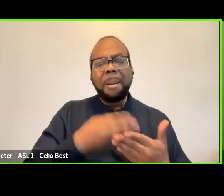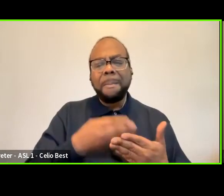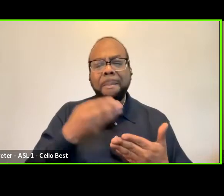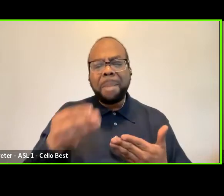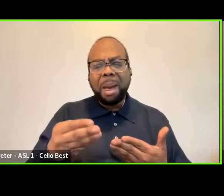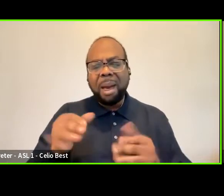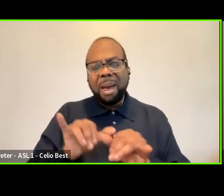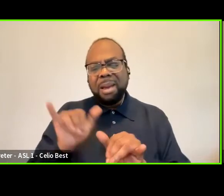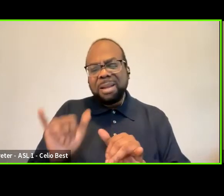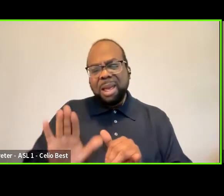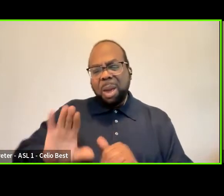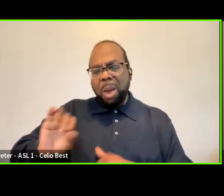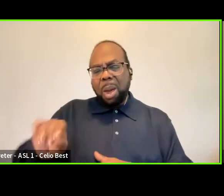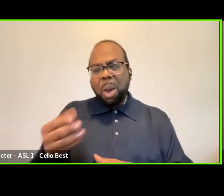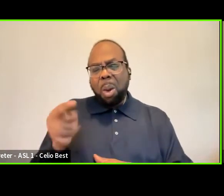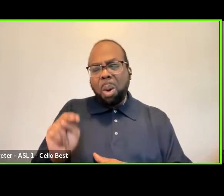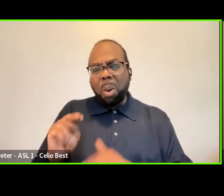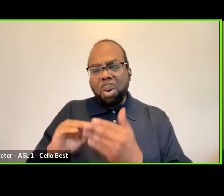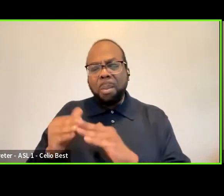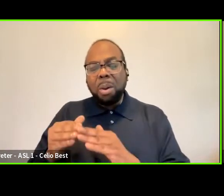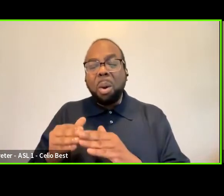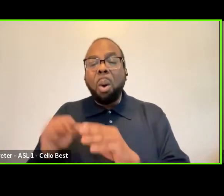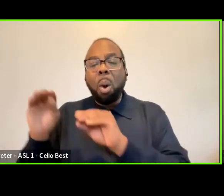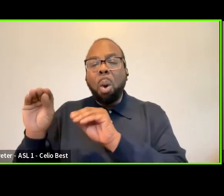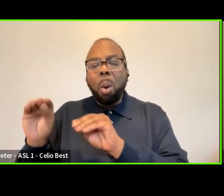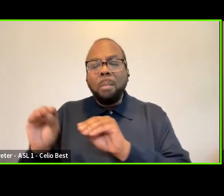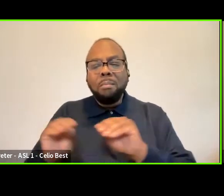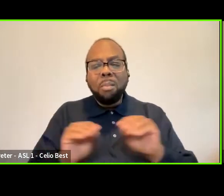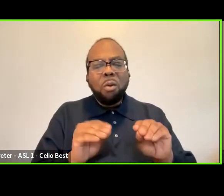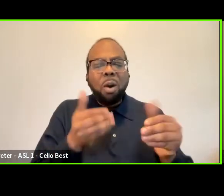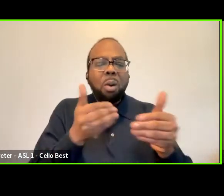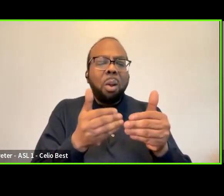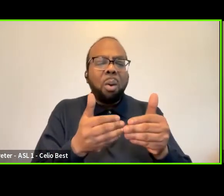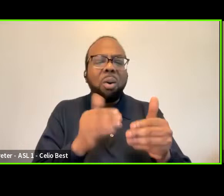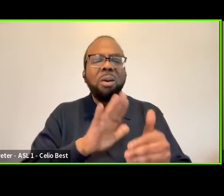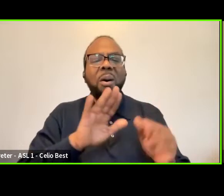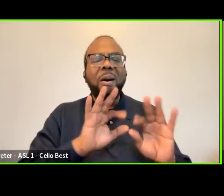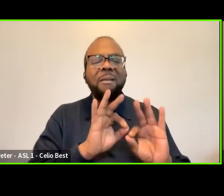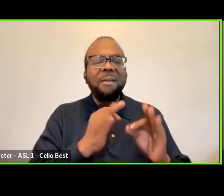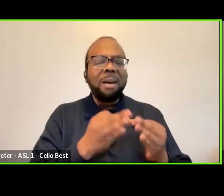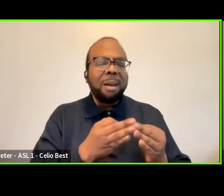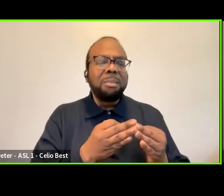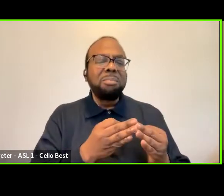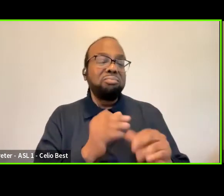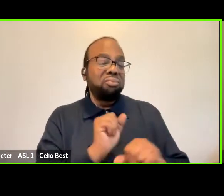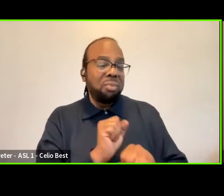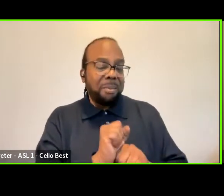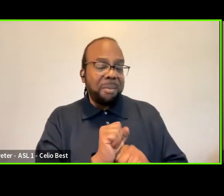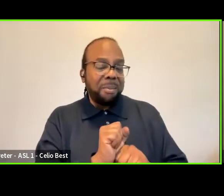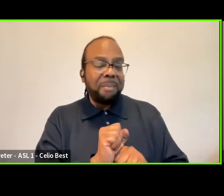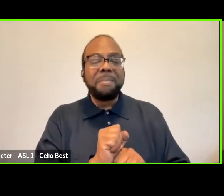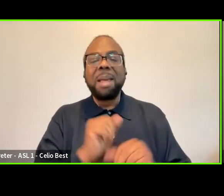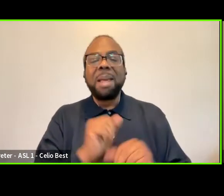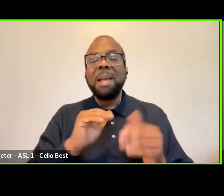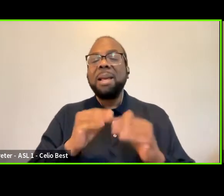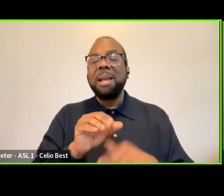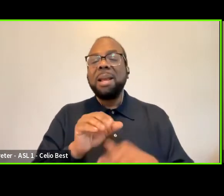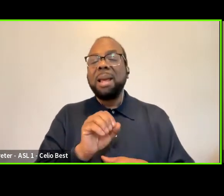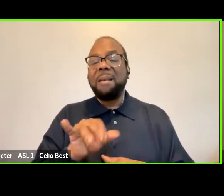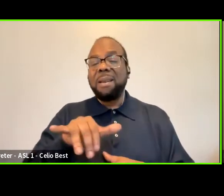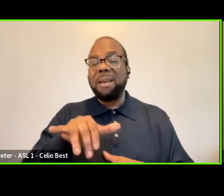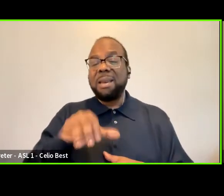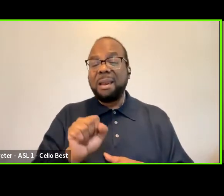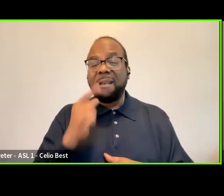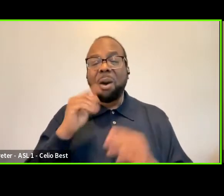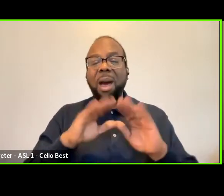stay in your own community or move closer to your family or to your job. City of Yes for Housing Opportunity is our